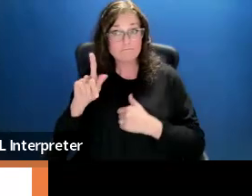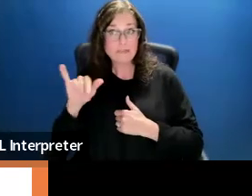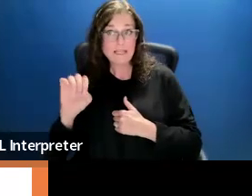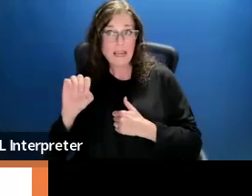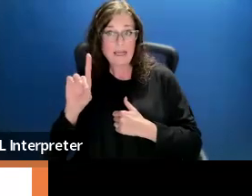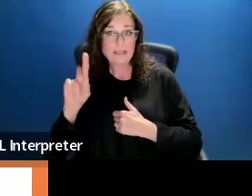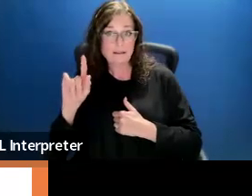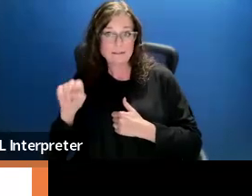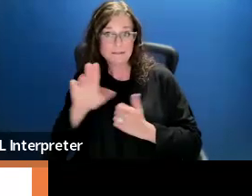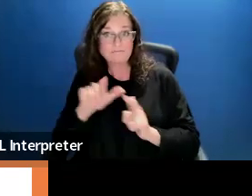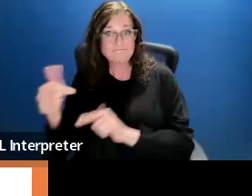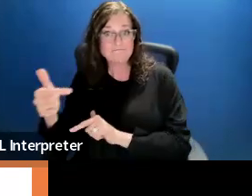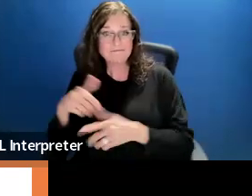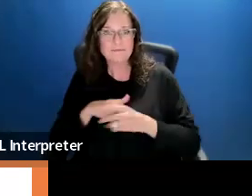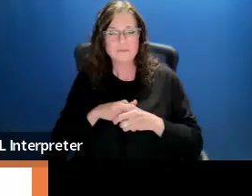Dutton.